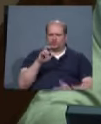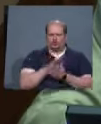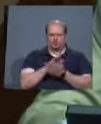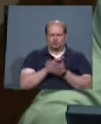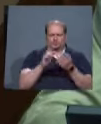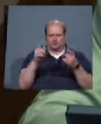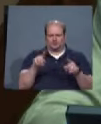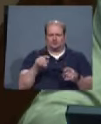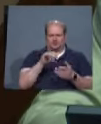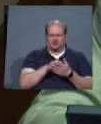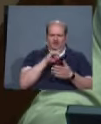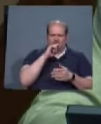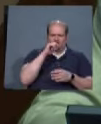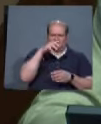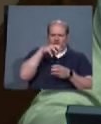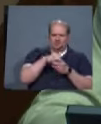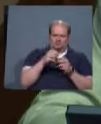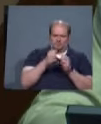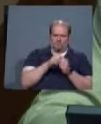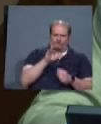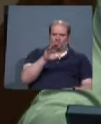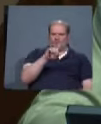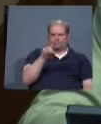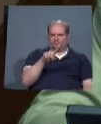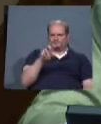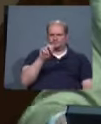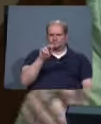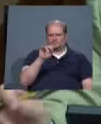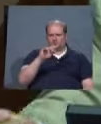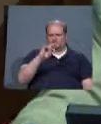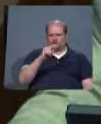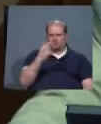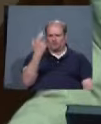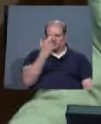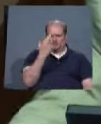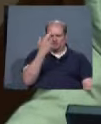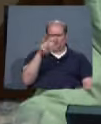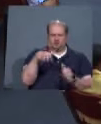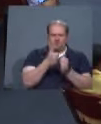exist is not a part of y'all's zoning rationale.